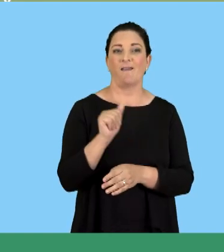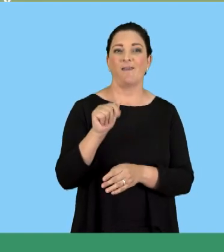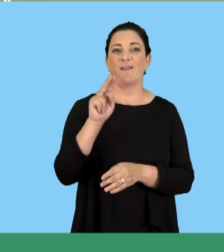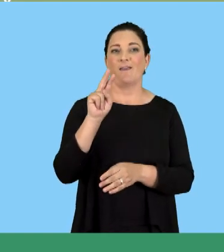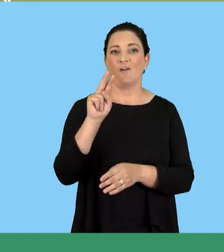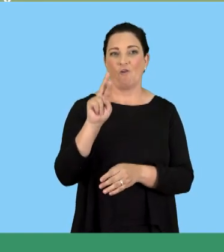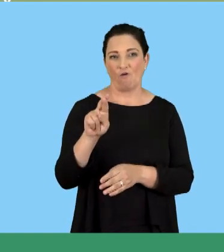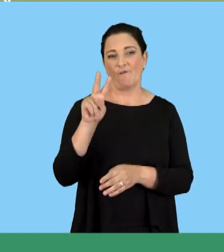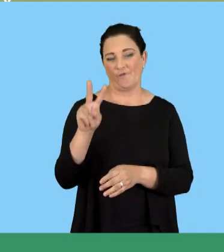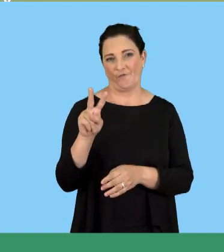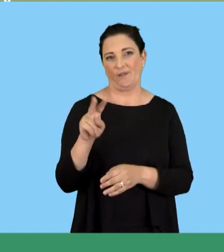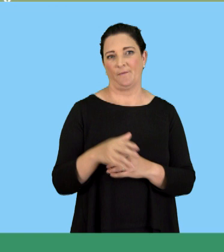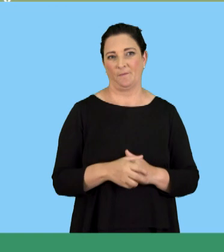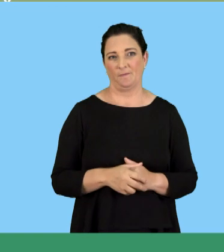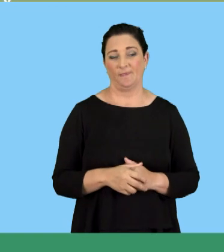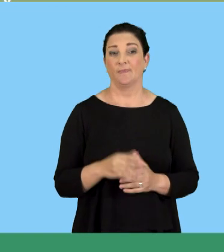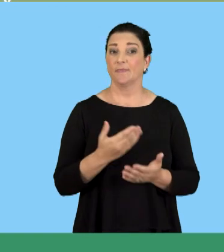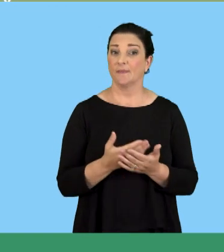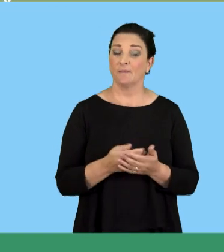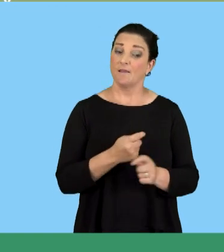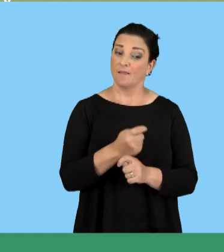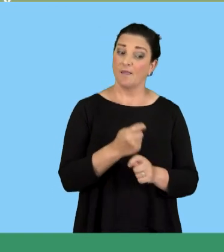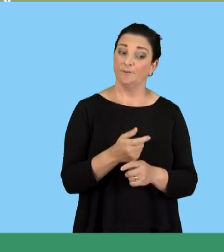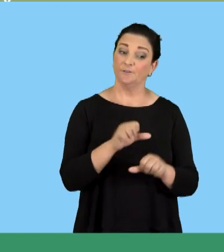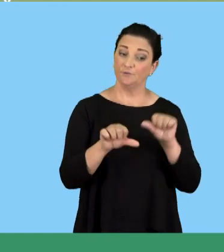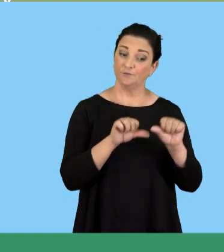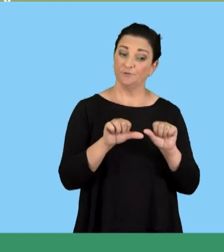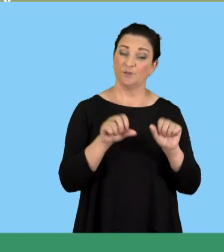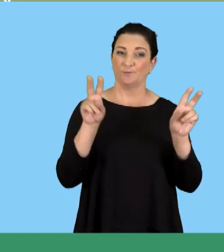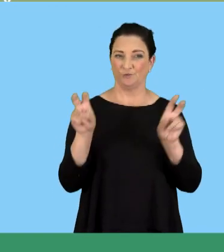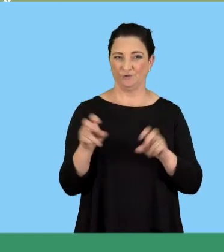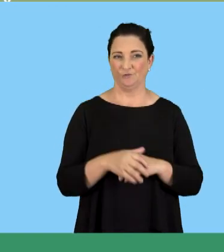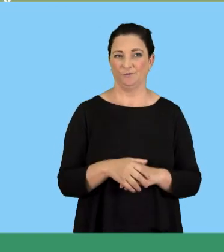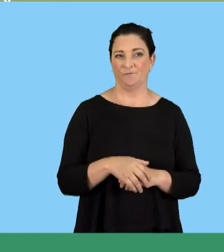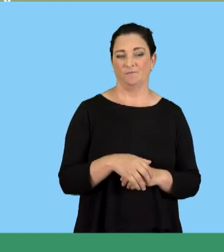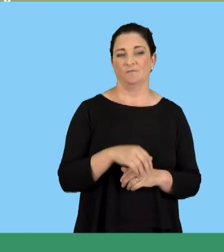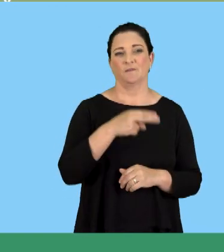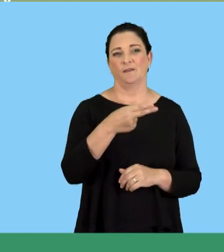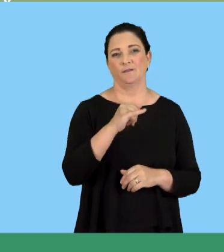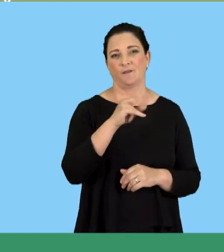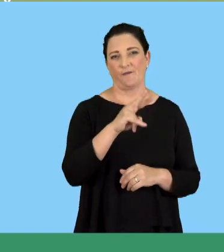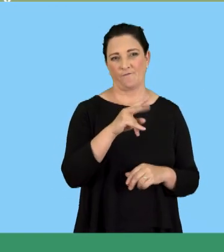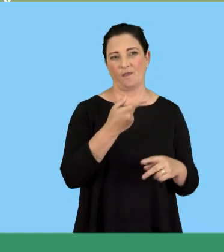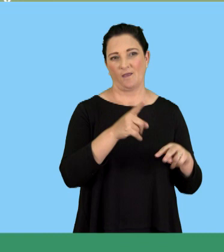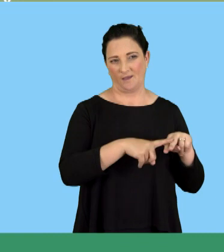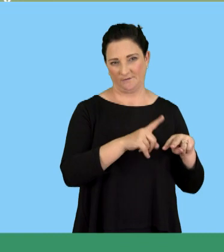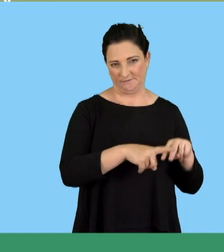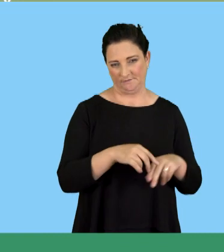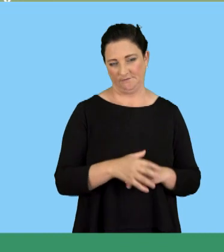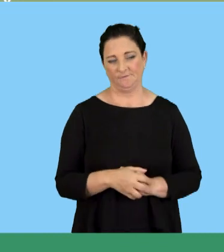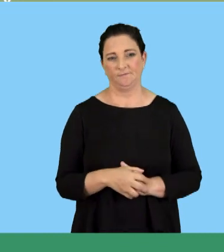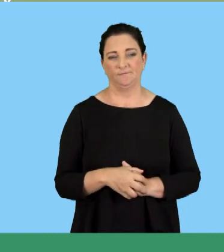that talks toward dealing with a particular socio-economic issue, which is HIV